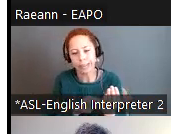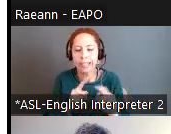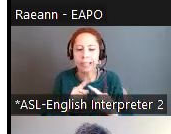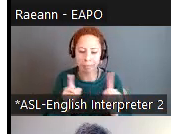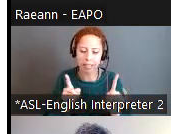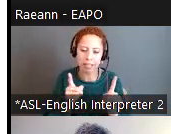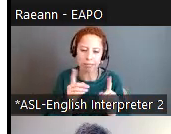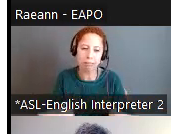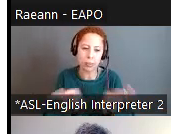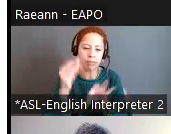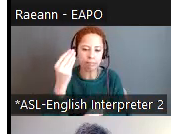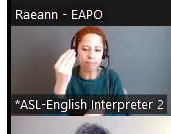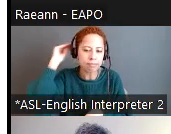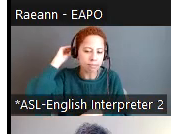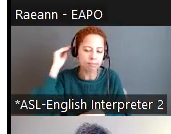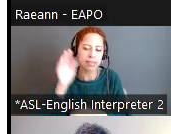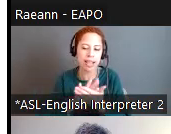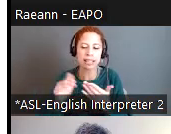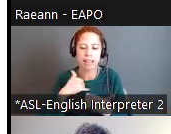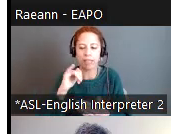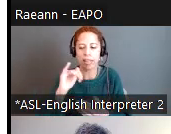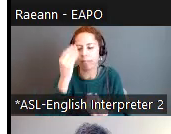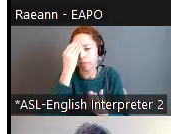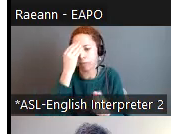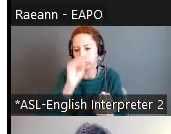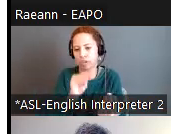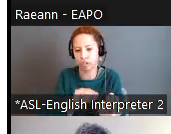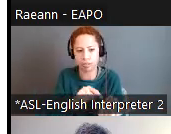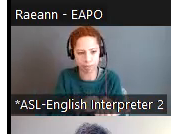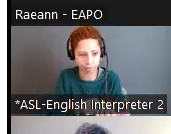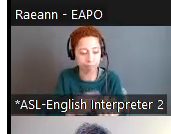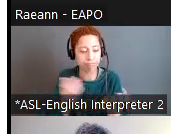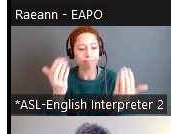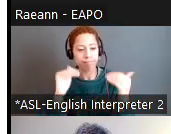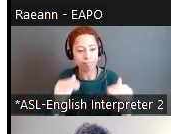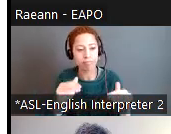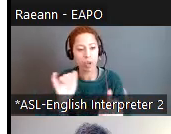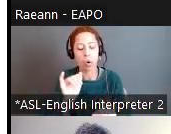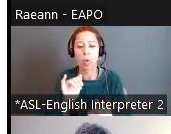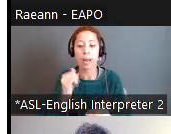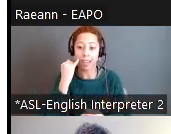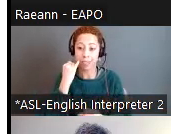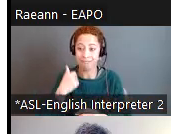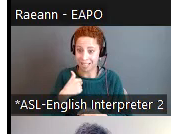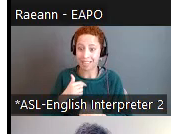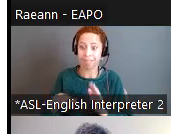so helpful to have it written down. It's also going to give you instructions for being an attorney. So you're going to give this to your attorney so